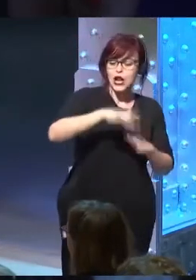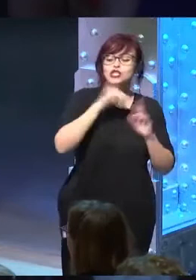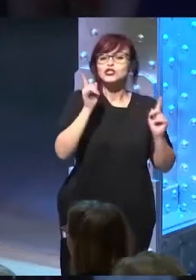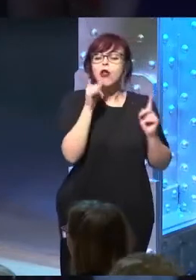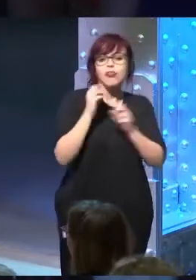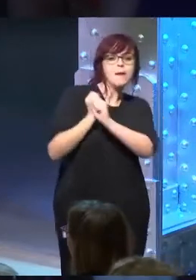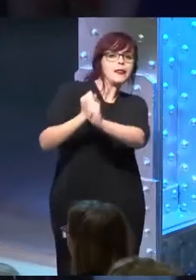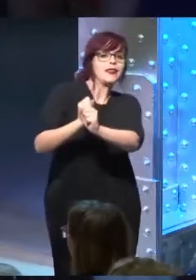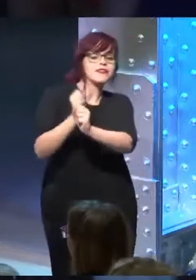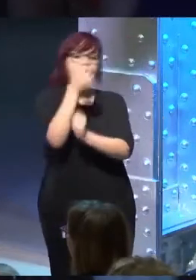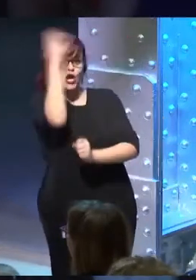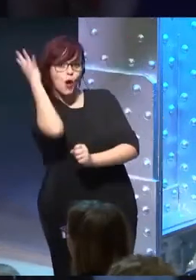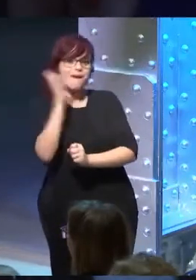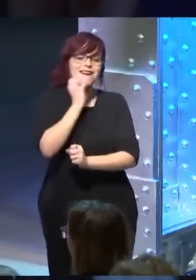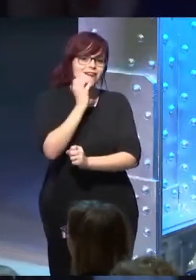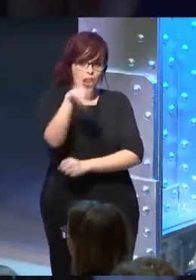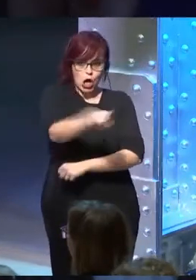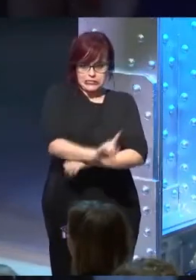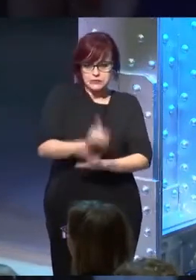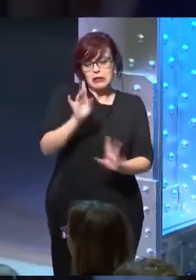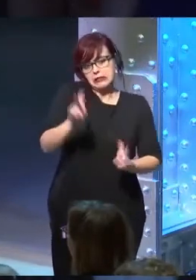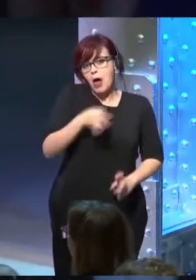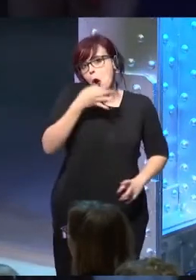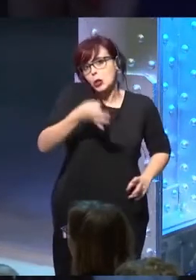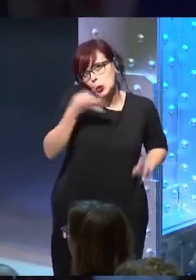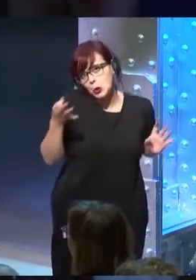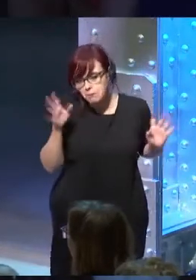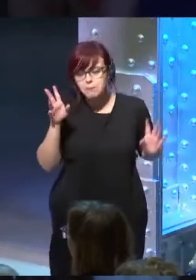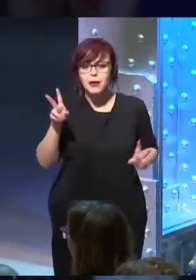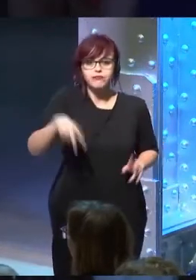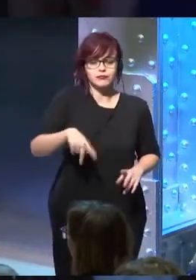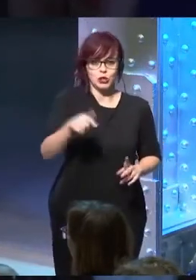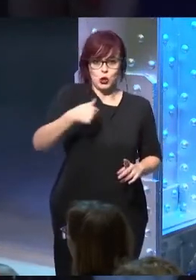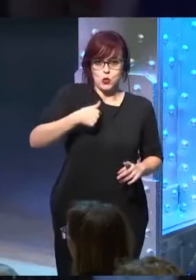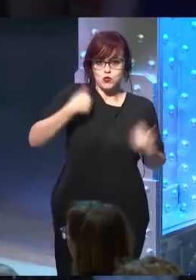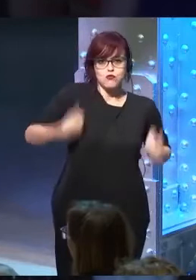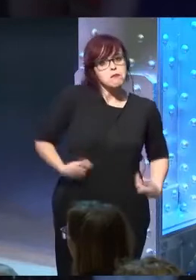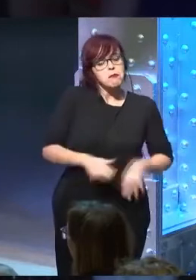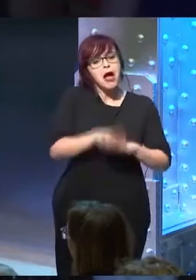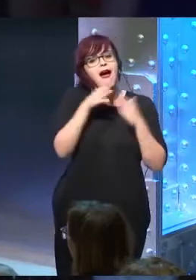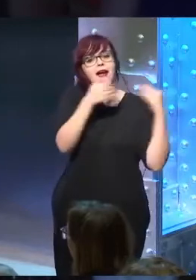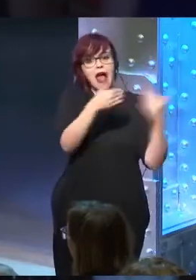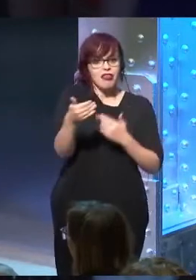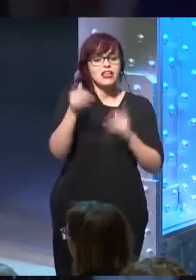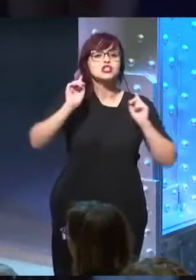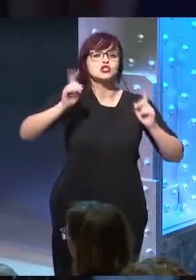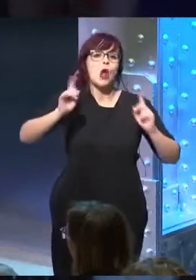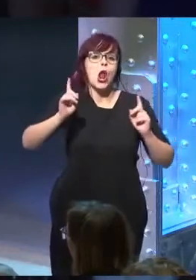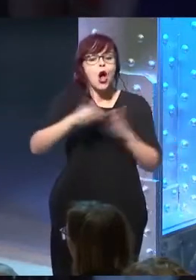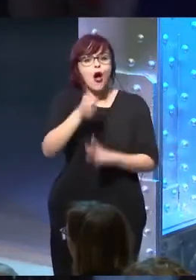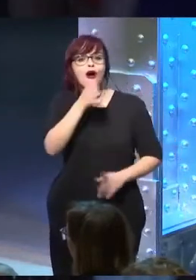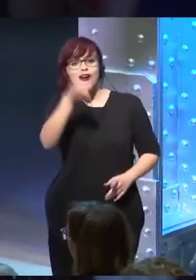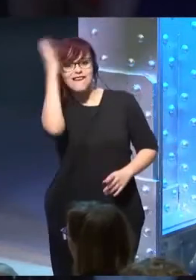And I have to say, to be honest, I'm really pleased it doesn't owe everything to the Greeks and Romans. None of us, not even